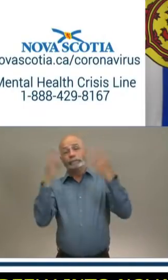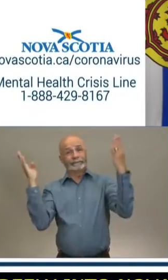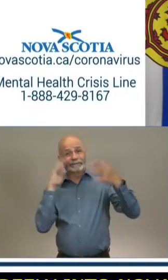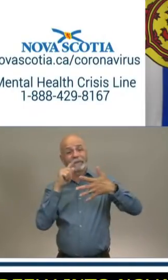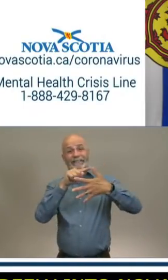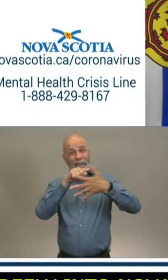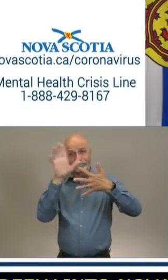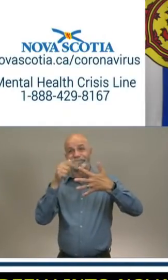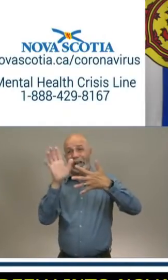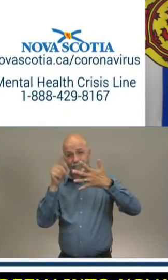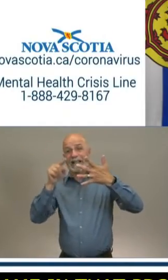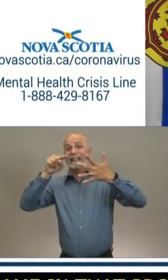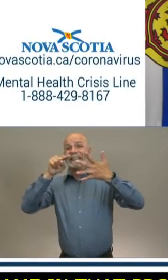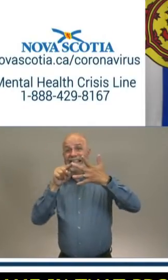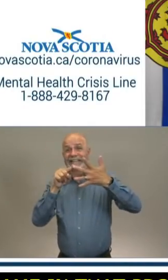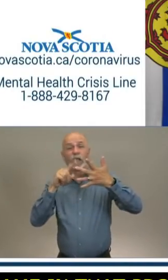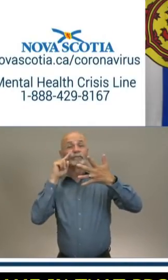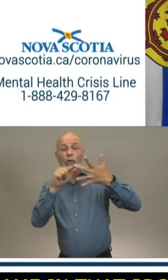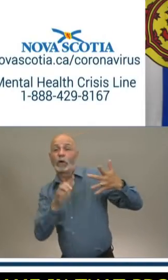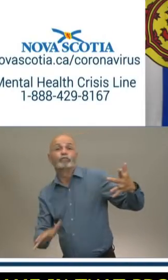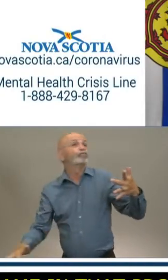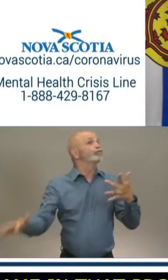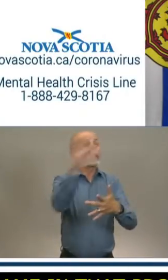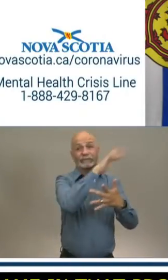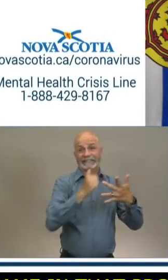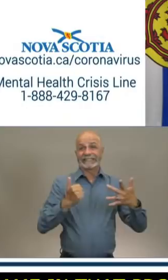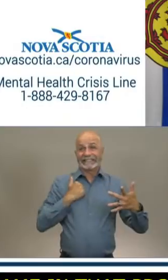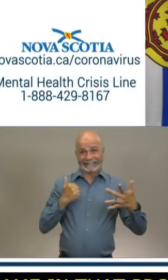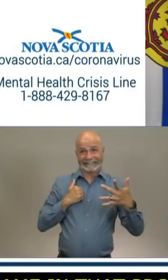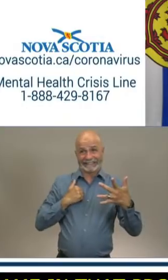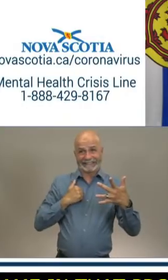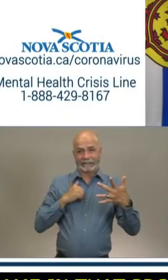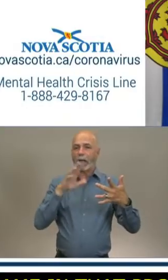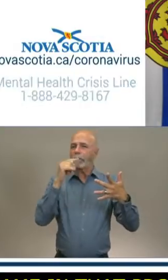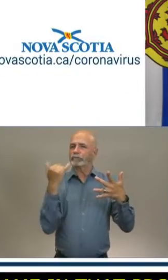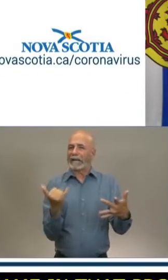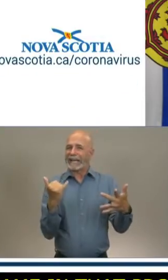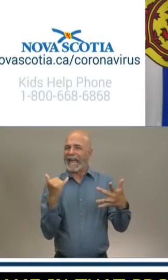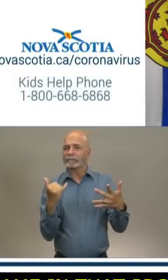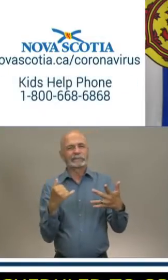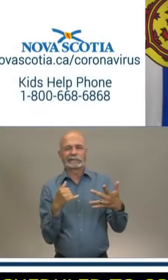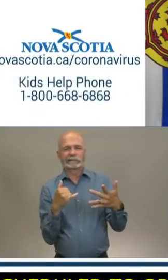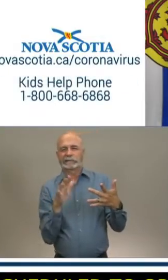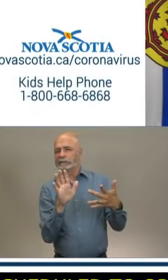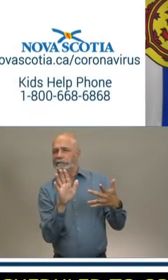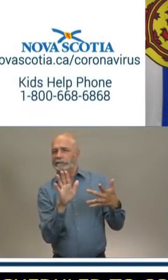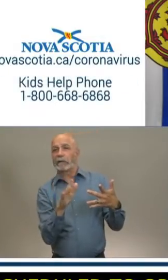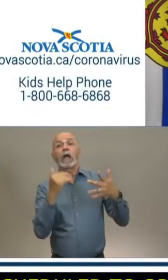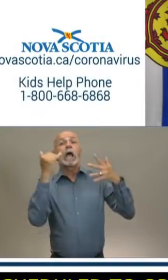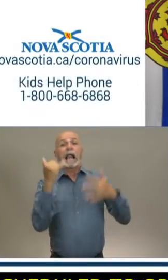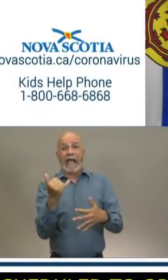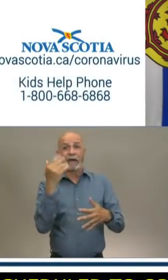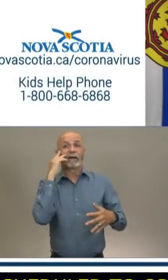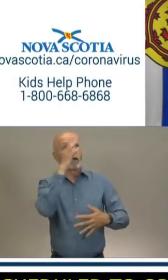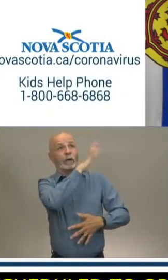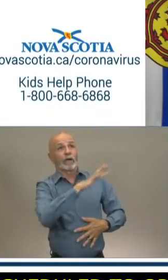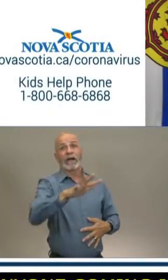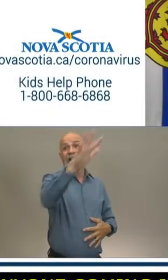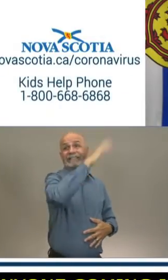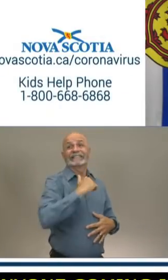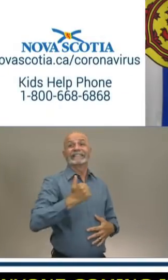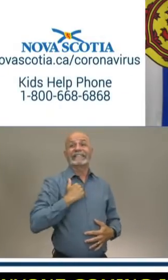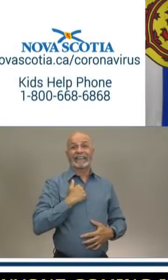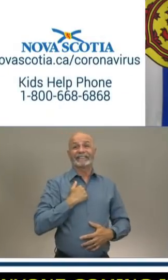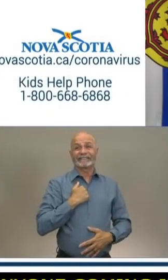of the country with modified isolation requirements. So for anyone coming in from outside of the Atlantic region, you will have to fill out a